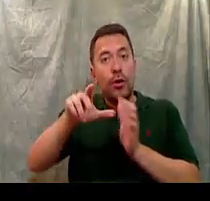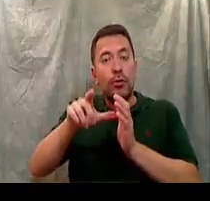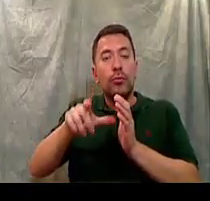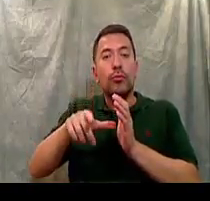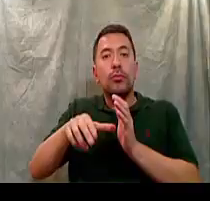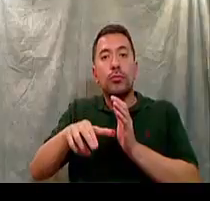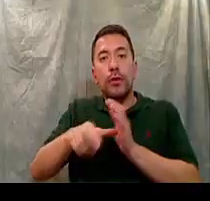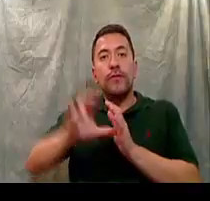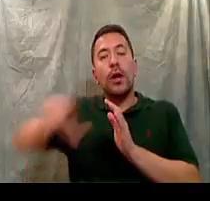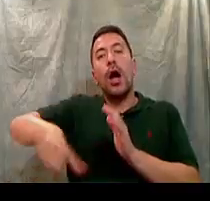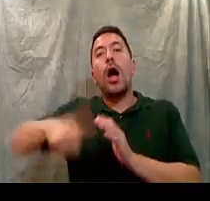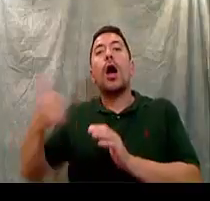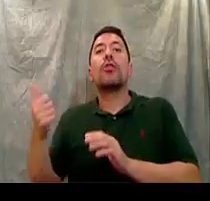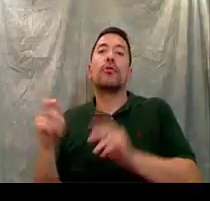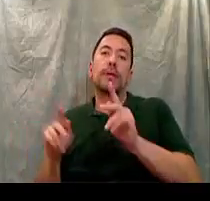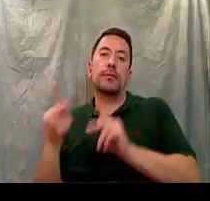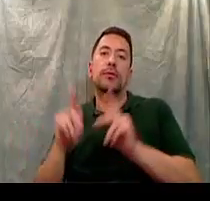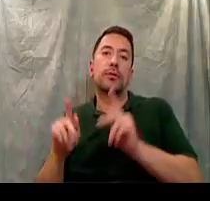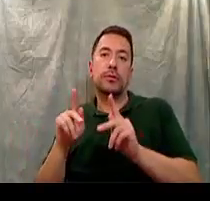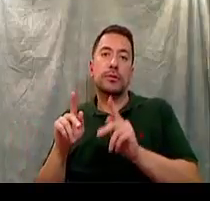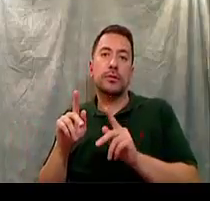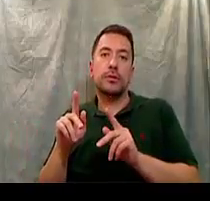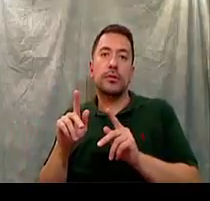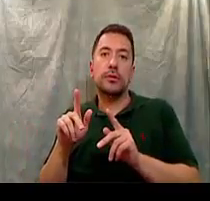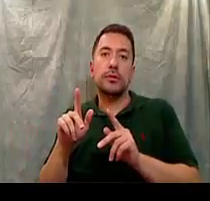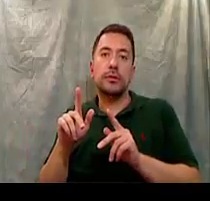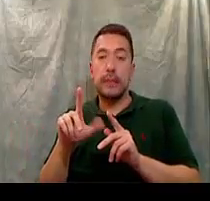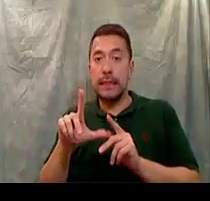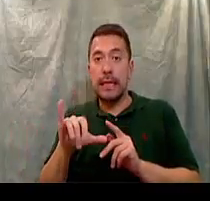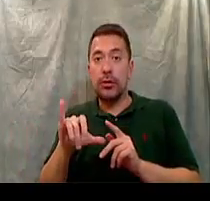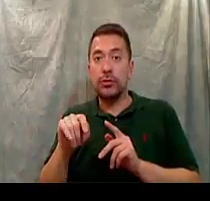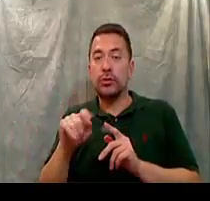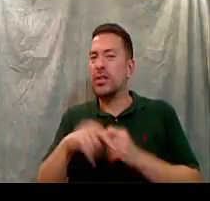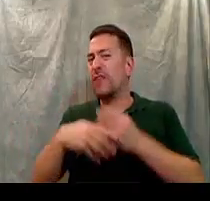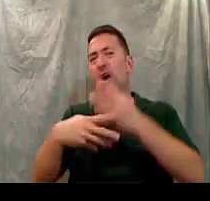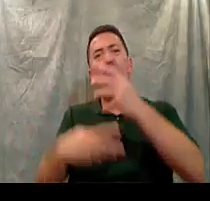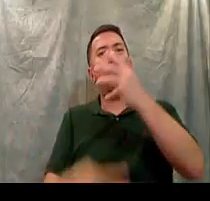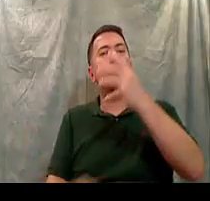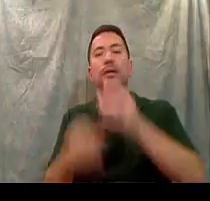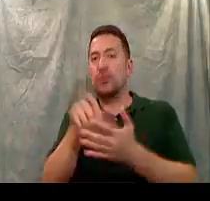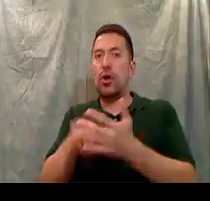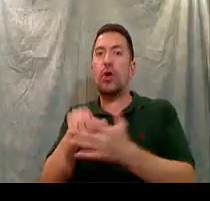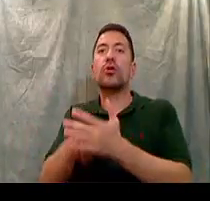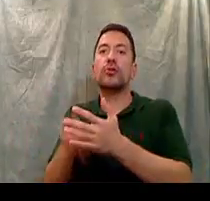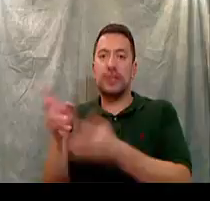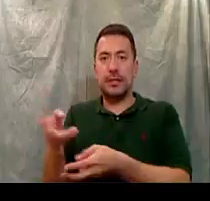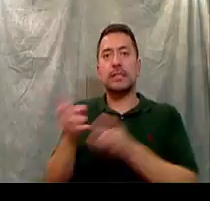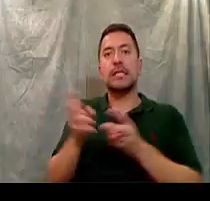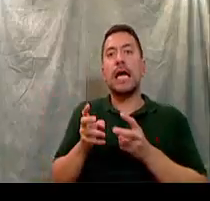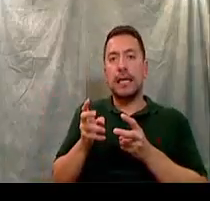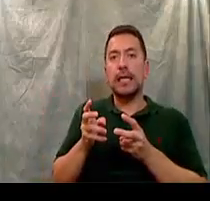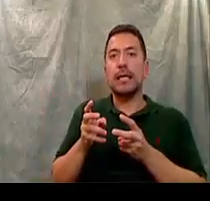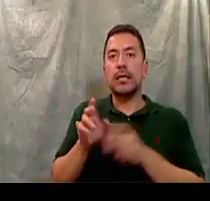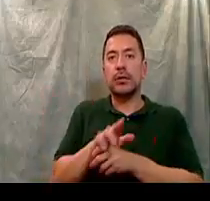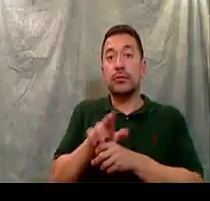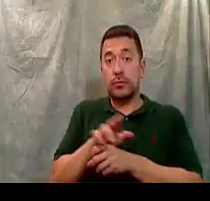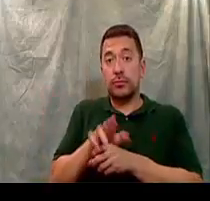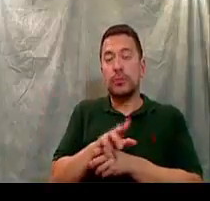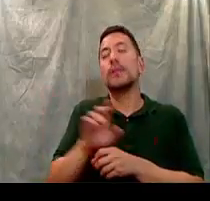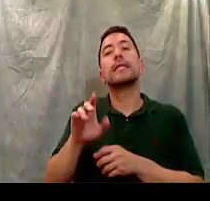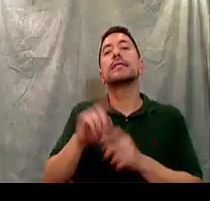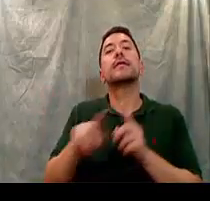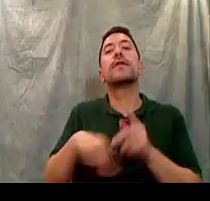have an arsenal of articles that they're citing to draw their overall conclusions. It's just a different type. It's a different